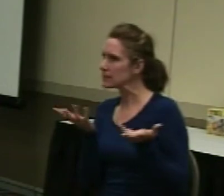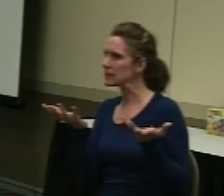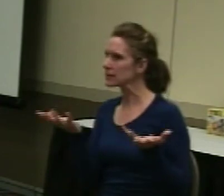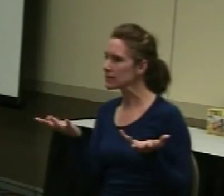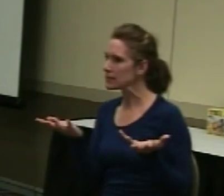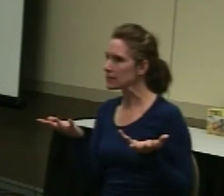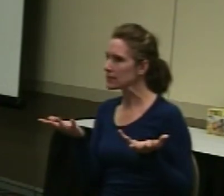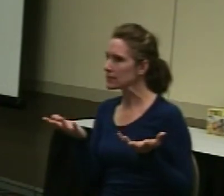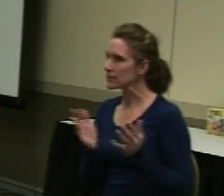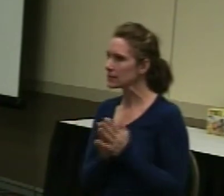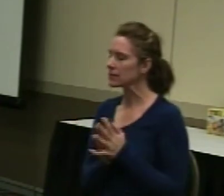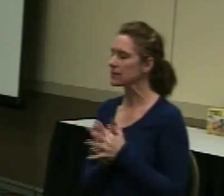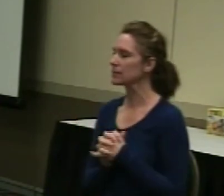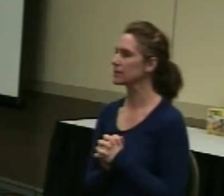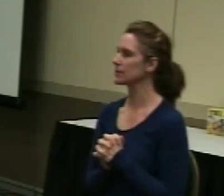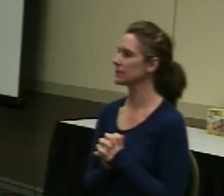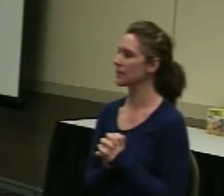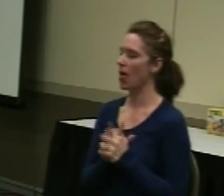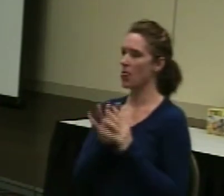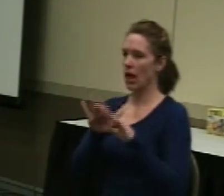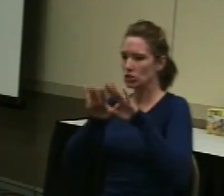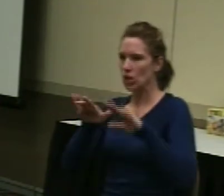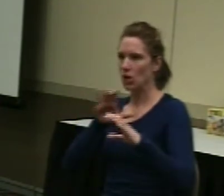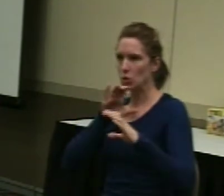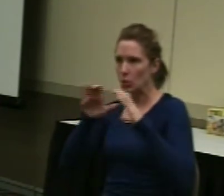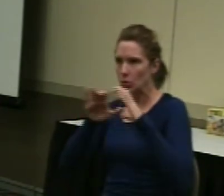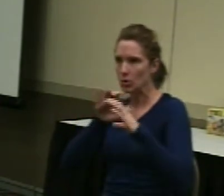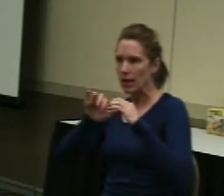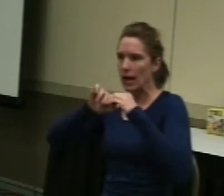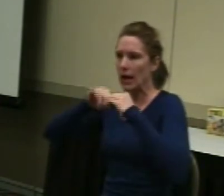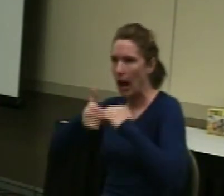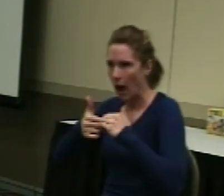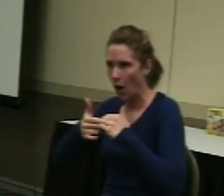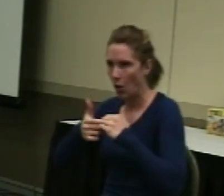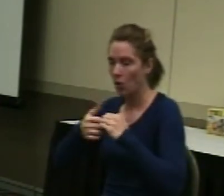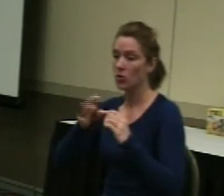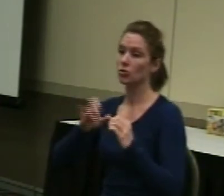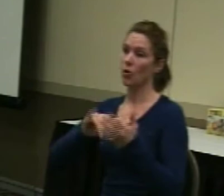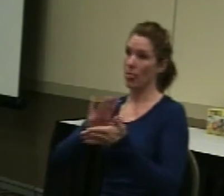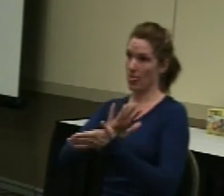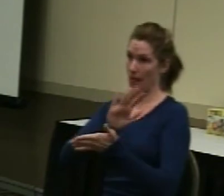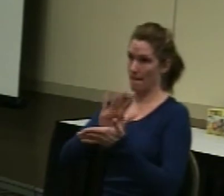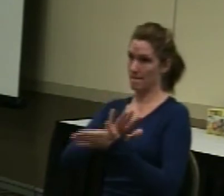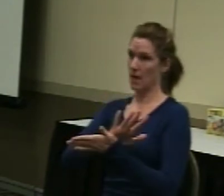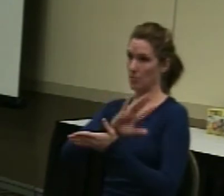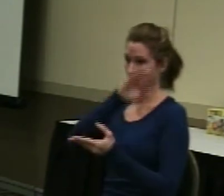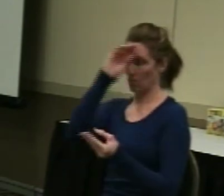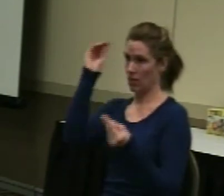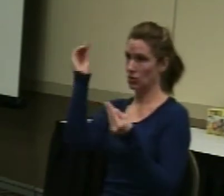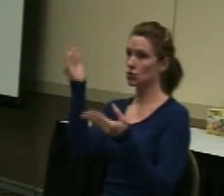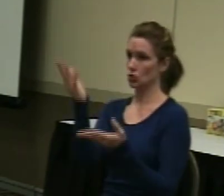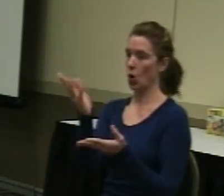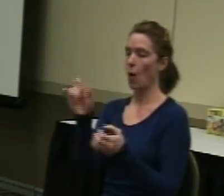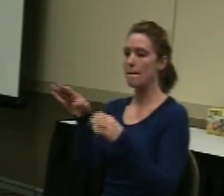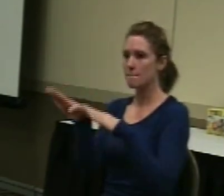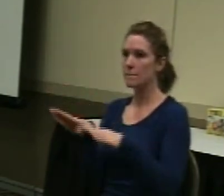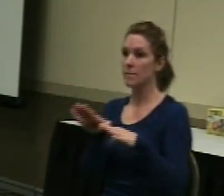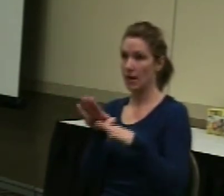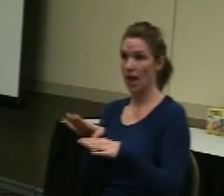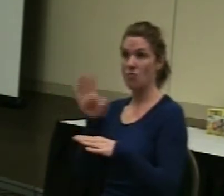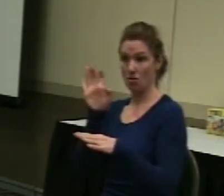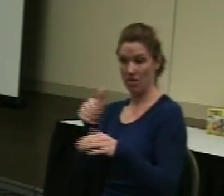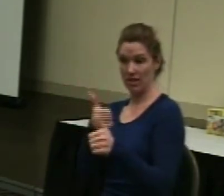is and how is it being communicated, you know. So that's what this little sheet is trying to tell us here, that behavior is indeed